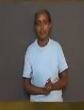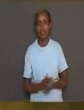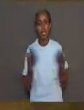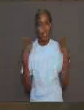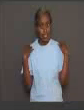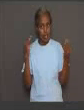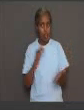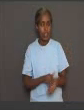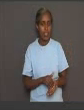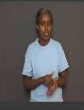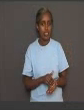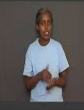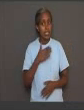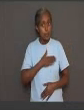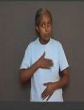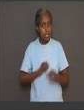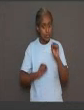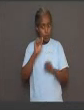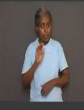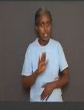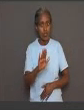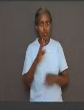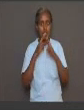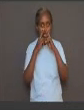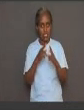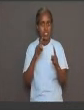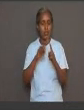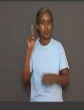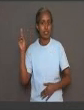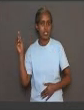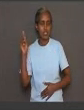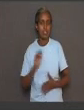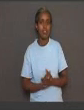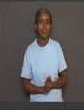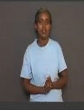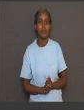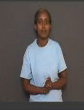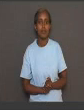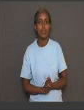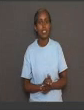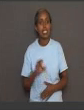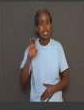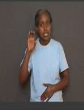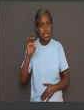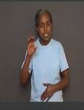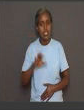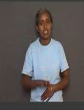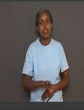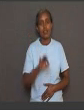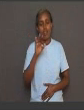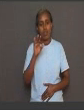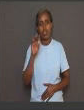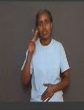Hello again. Please compare your answers to these. C is found